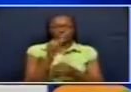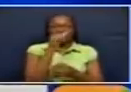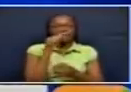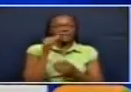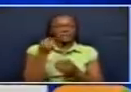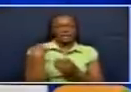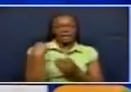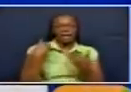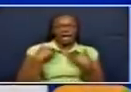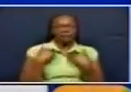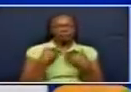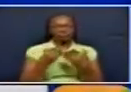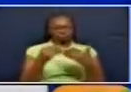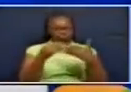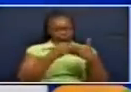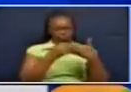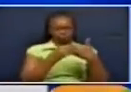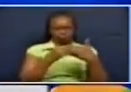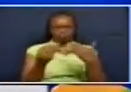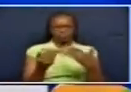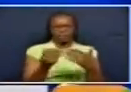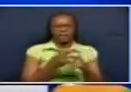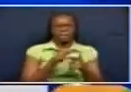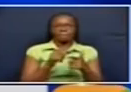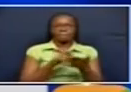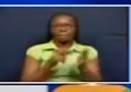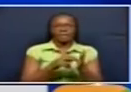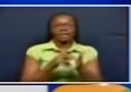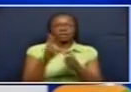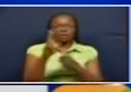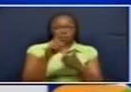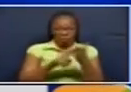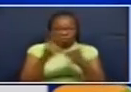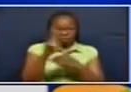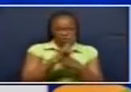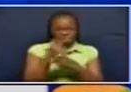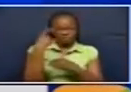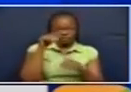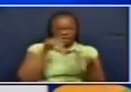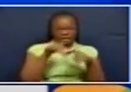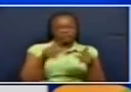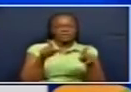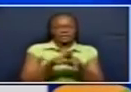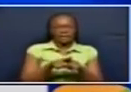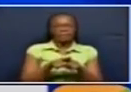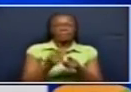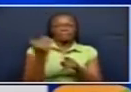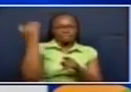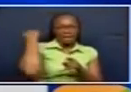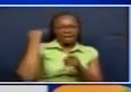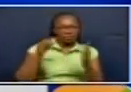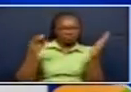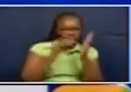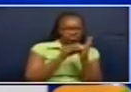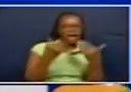able to transmit anything, because only the devices we'll use for election will be hard-coded in the back end of the resource transmission system. That is one